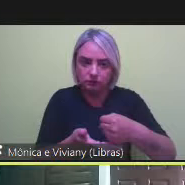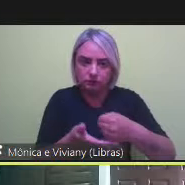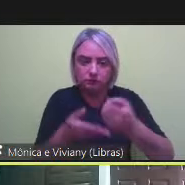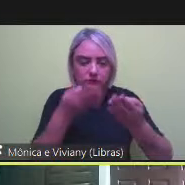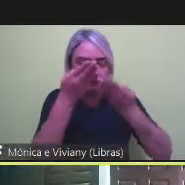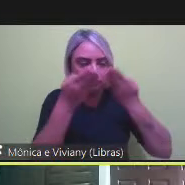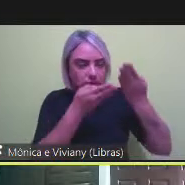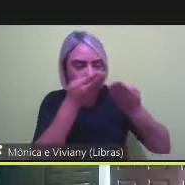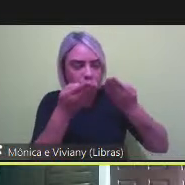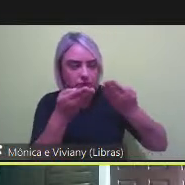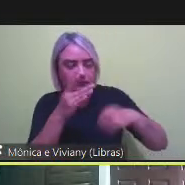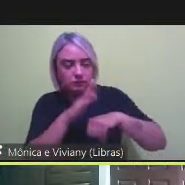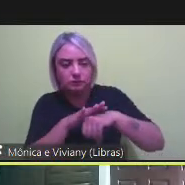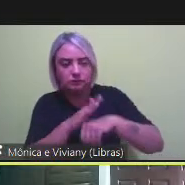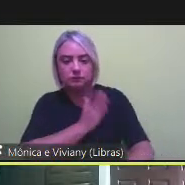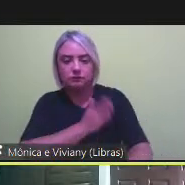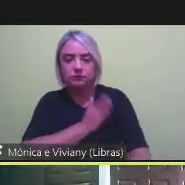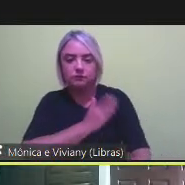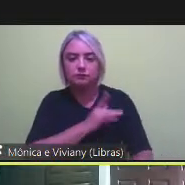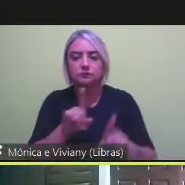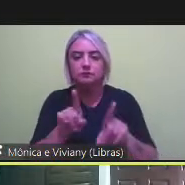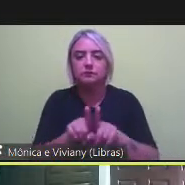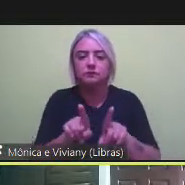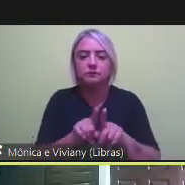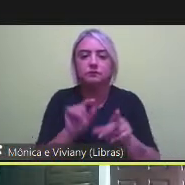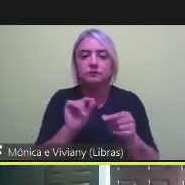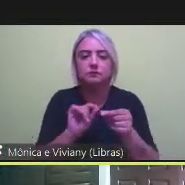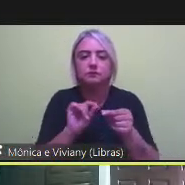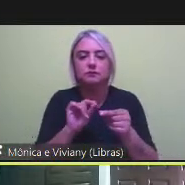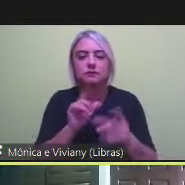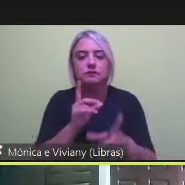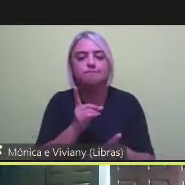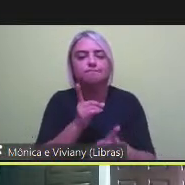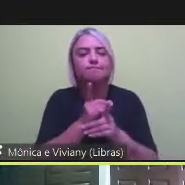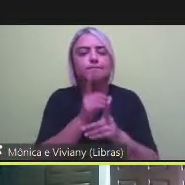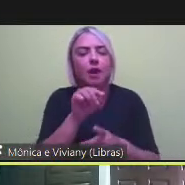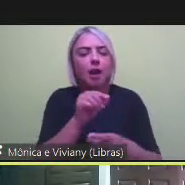targeting hypertension and diabetes control.